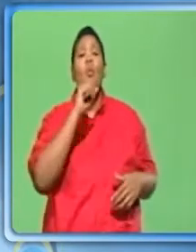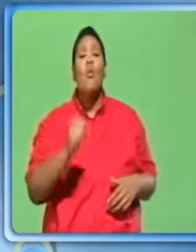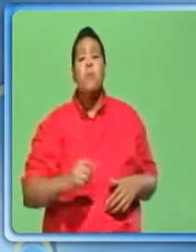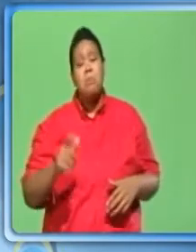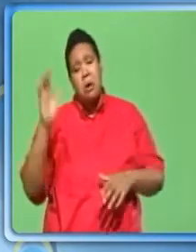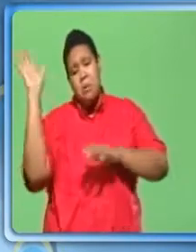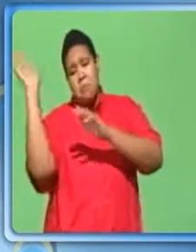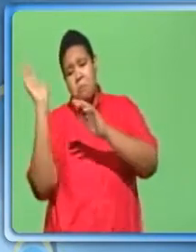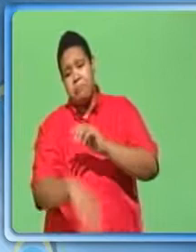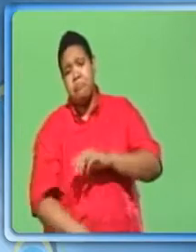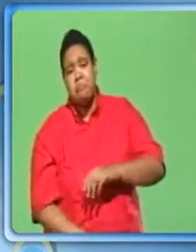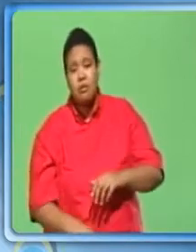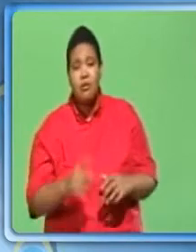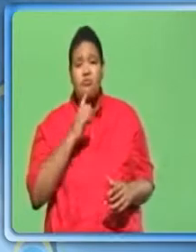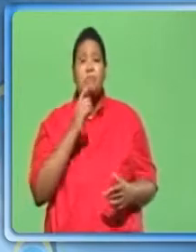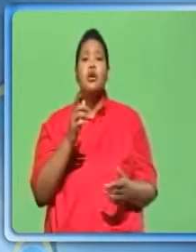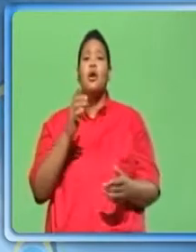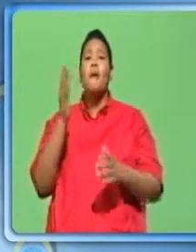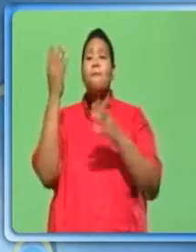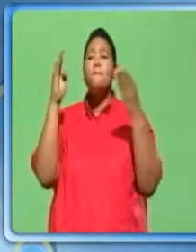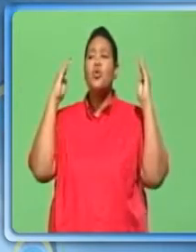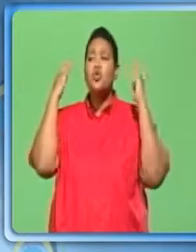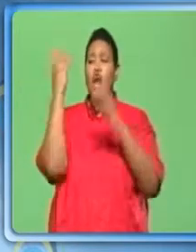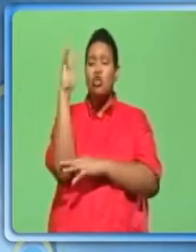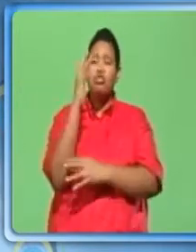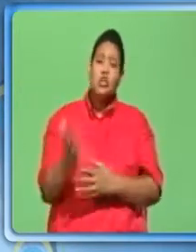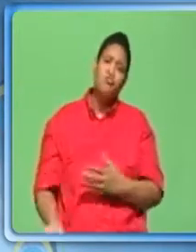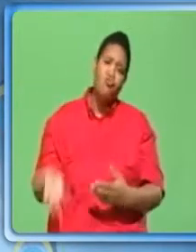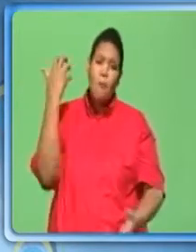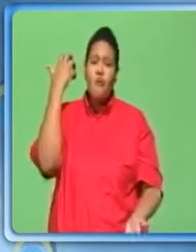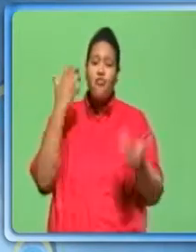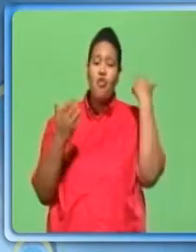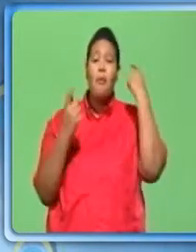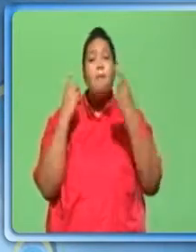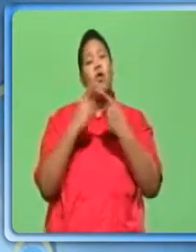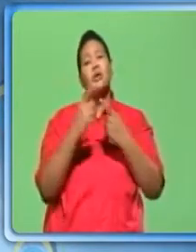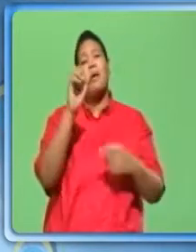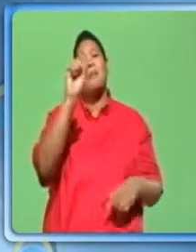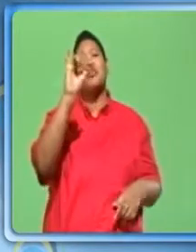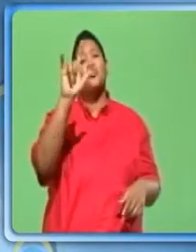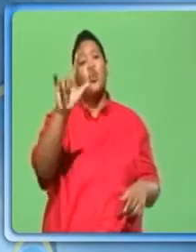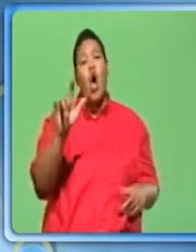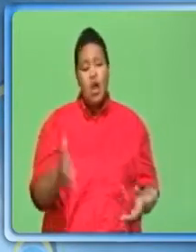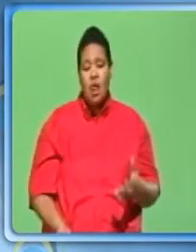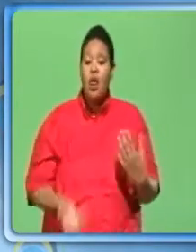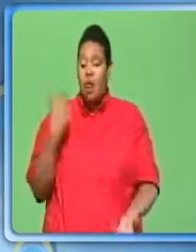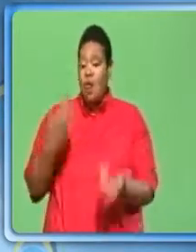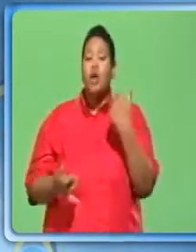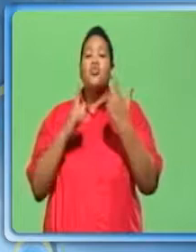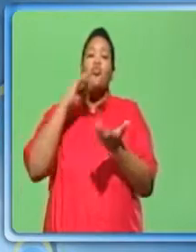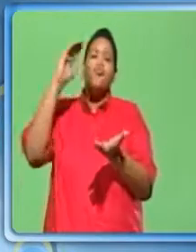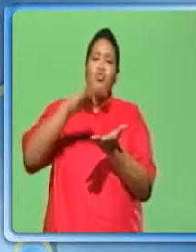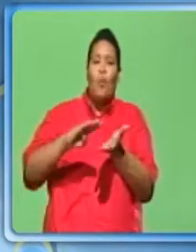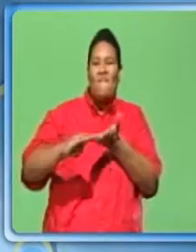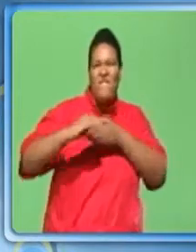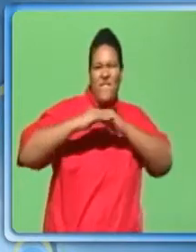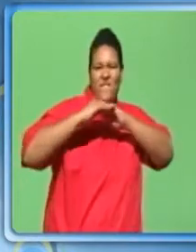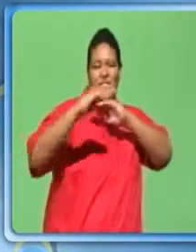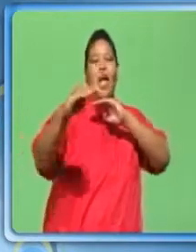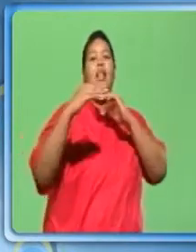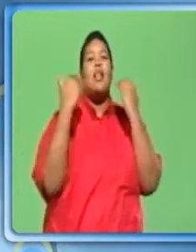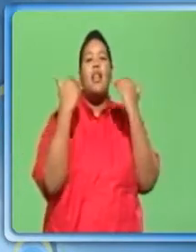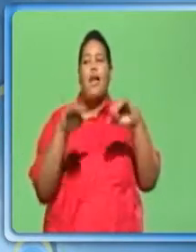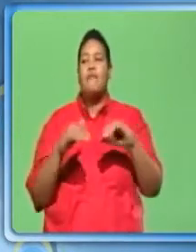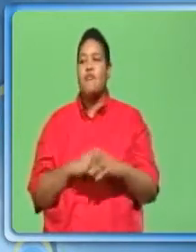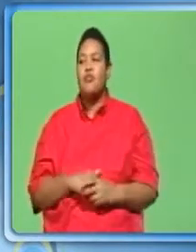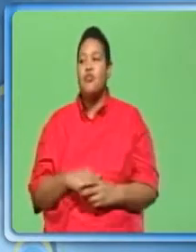grubbing out of bushes and trees, and the removal of soil to reduce levels. Demolition is a